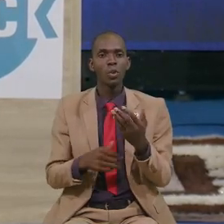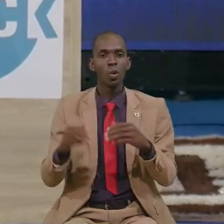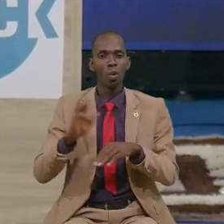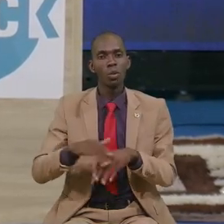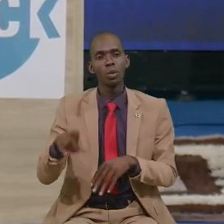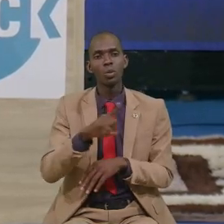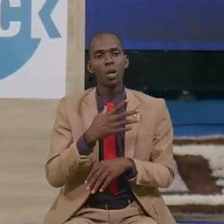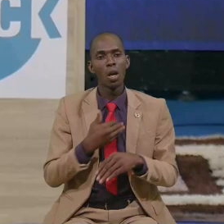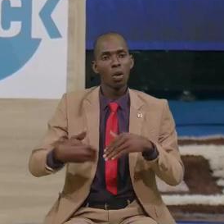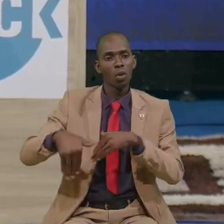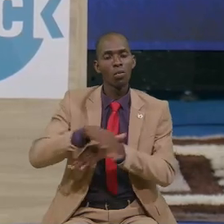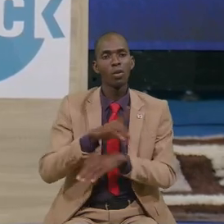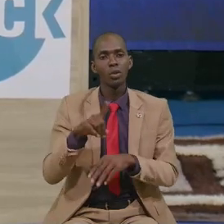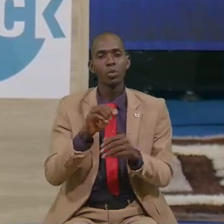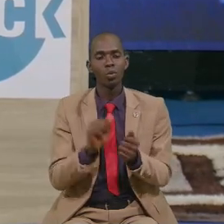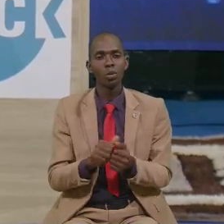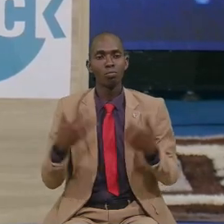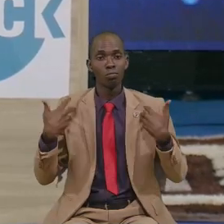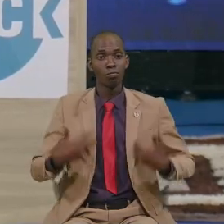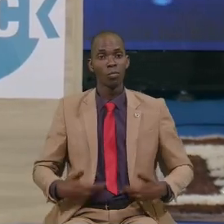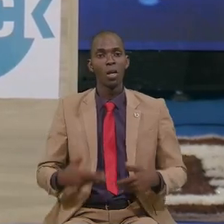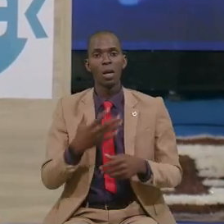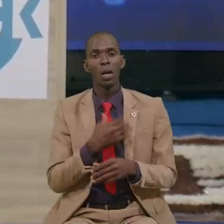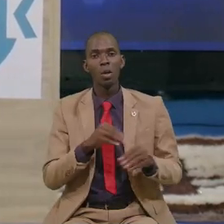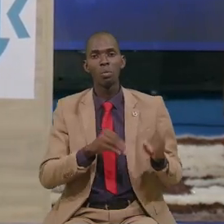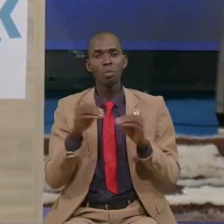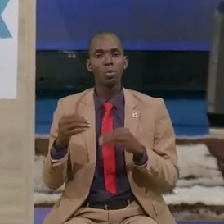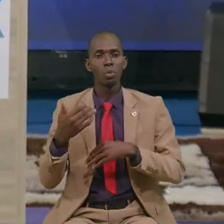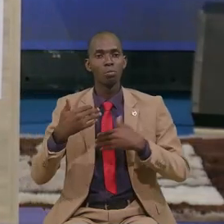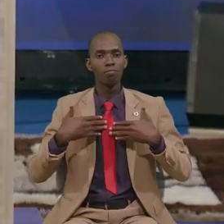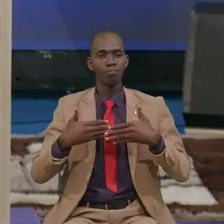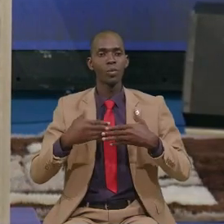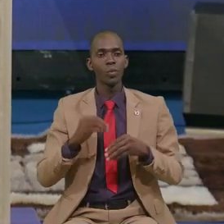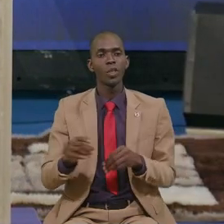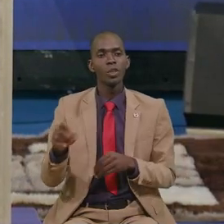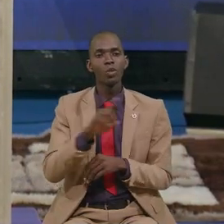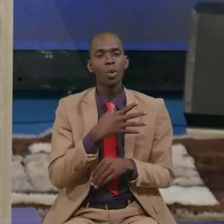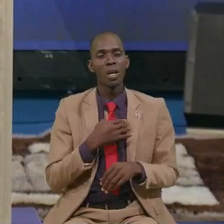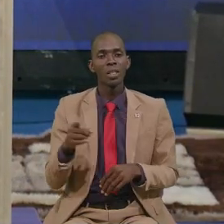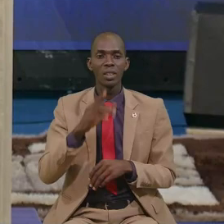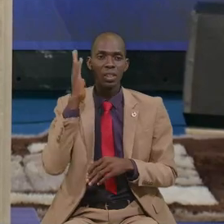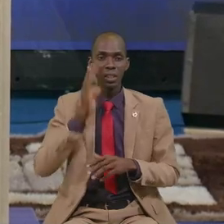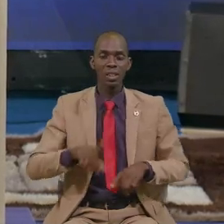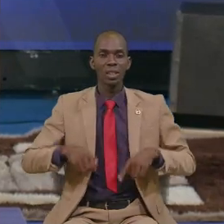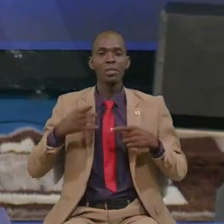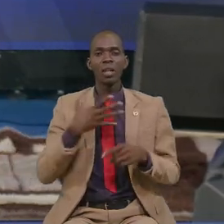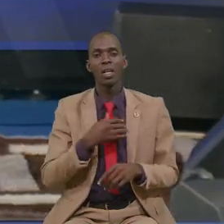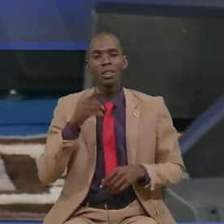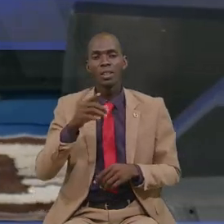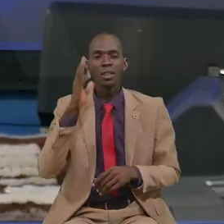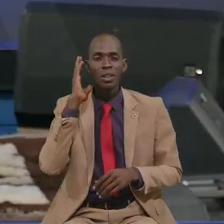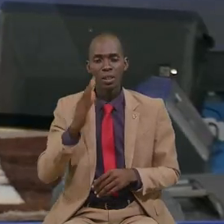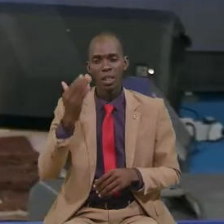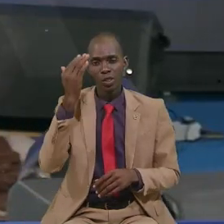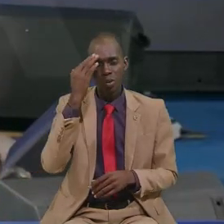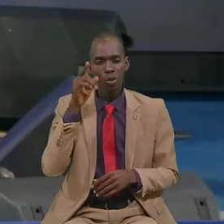and put breath in you. And ye shall live, and ye shall know, and ye shall know, and ye